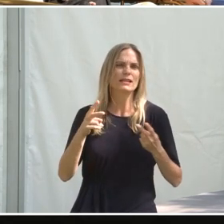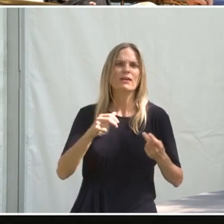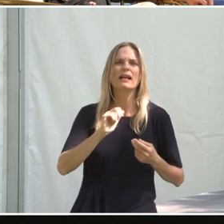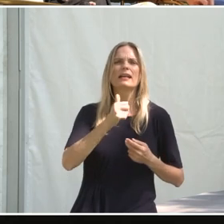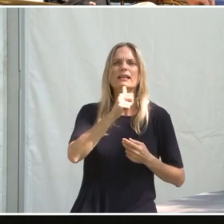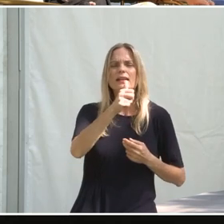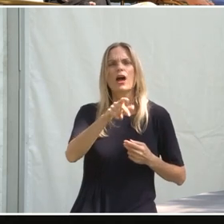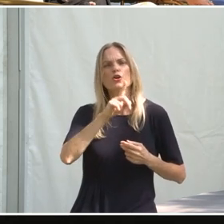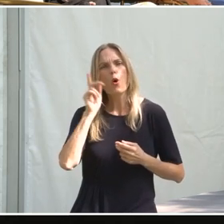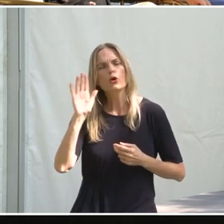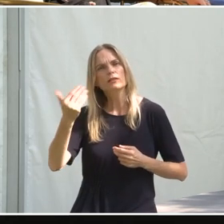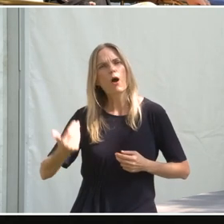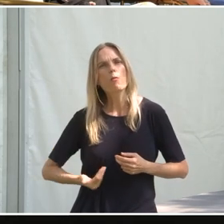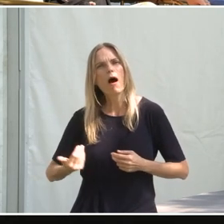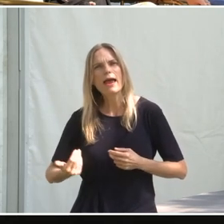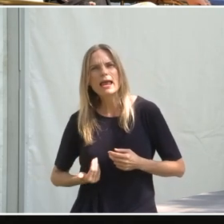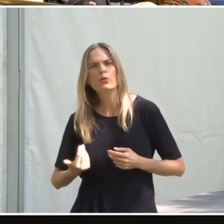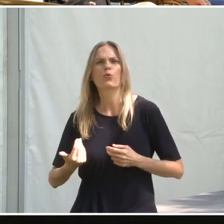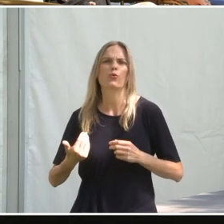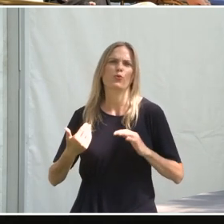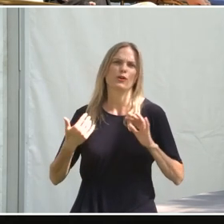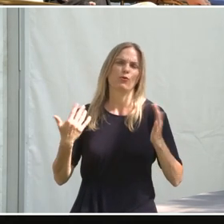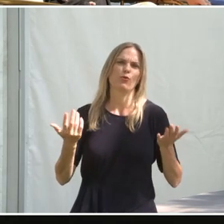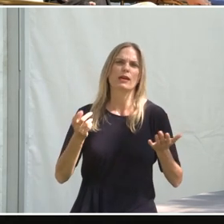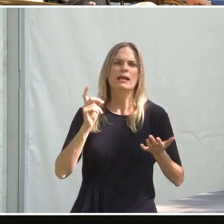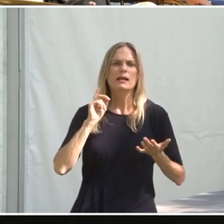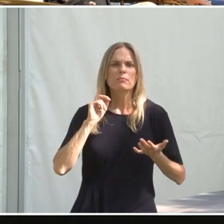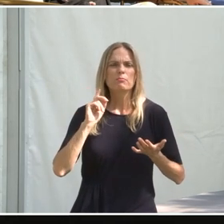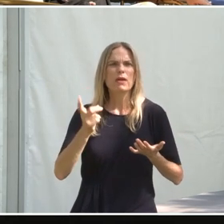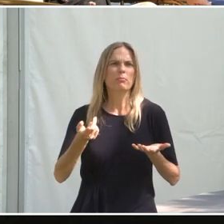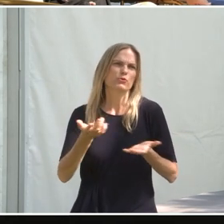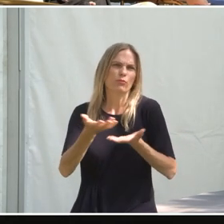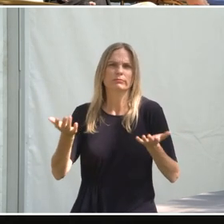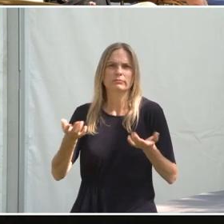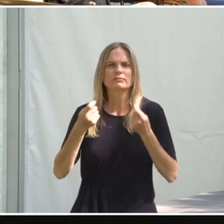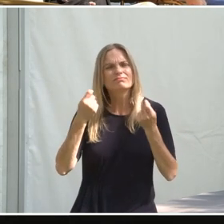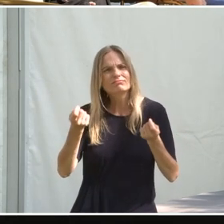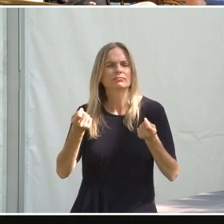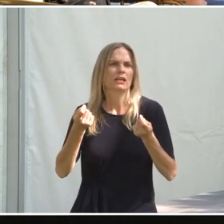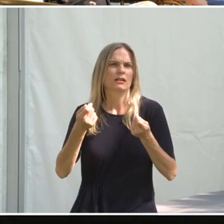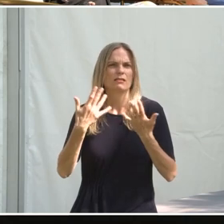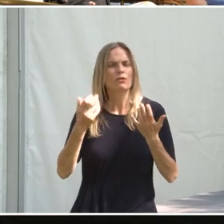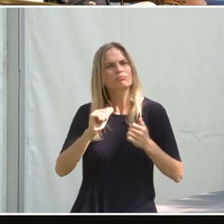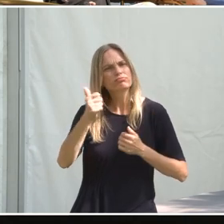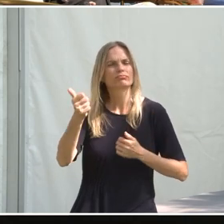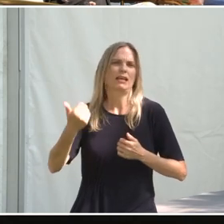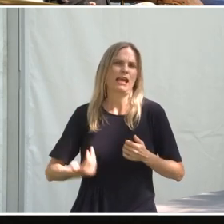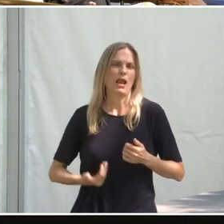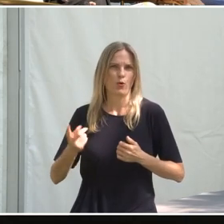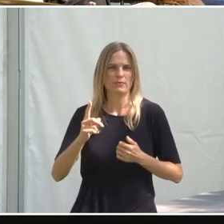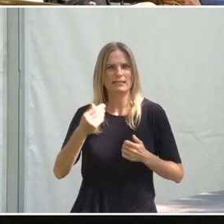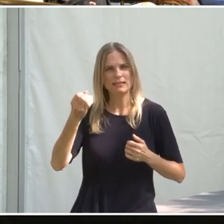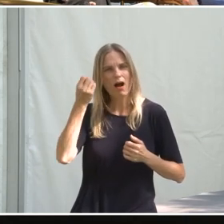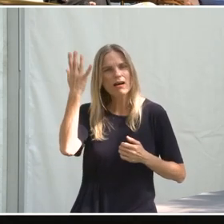young life. What is it? What is the perfect life as a young people? We need to challenge that through education, through